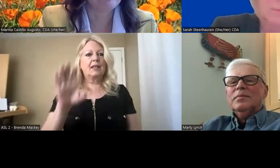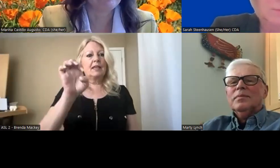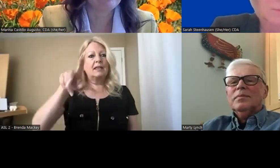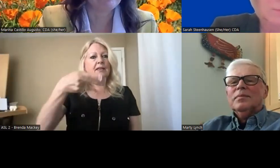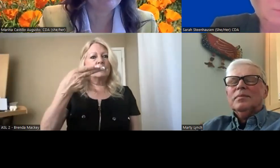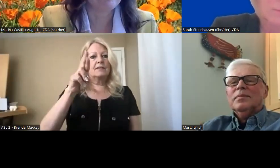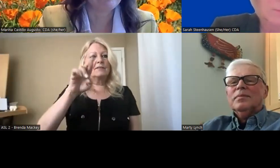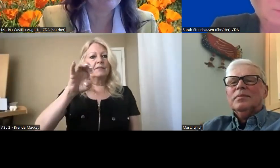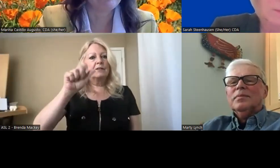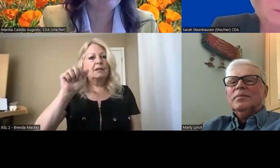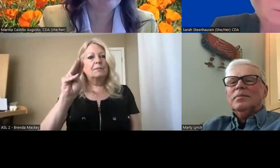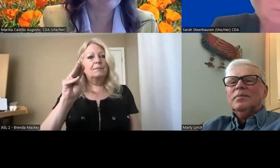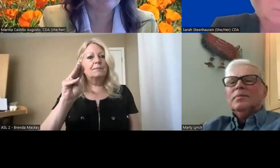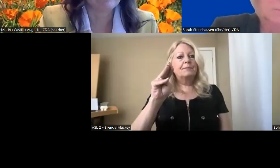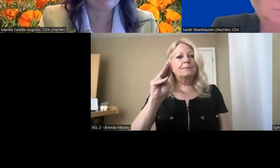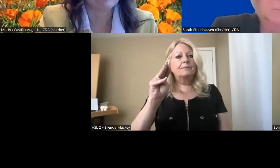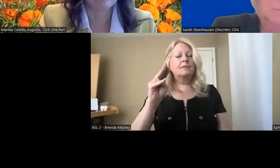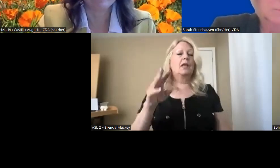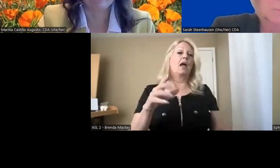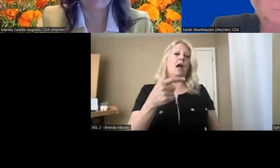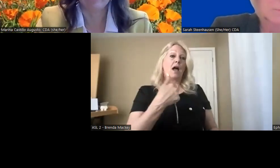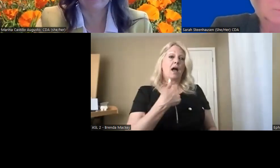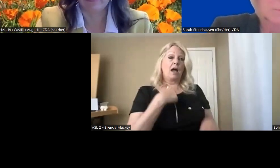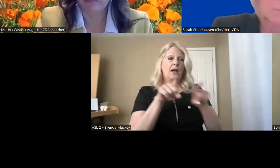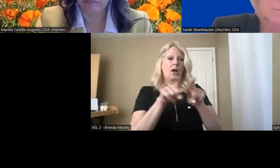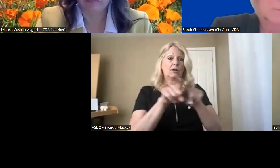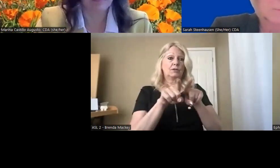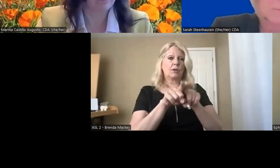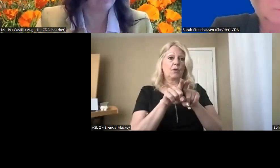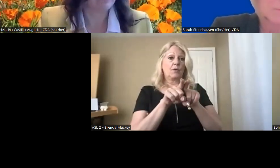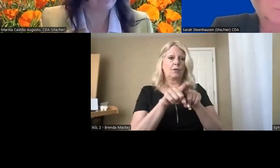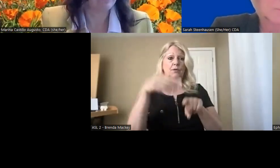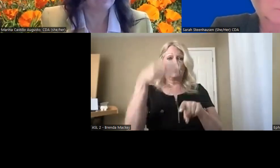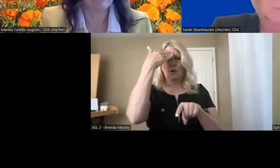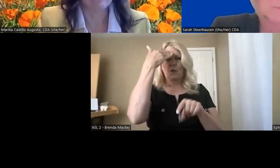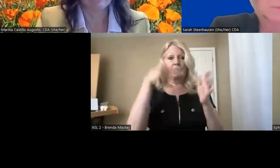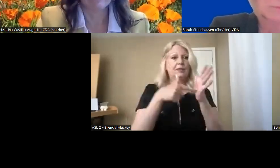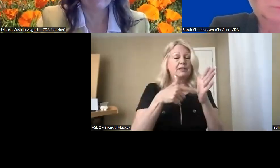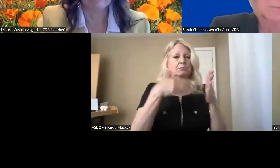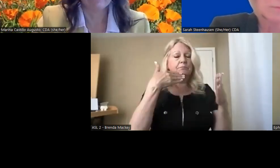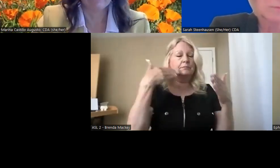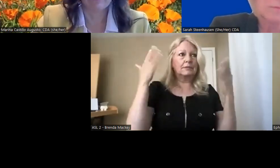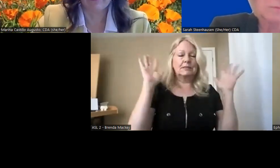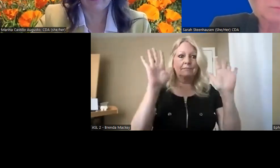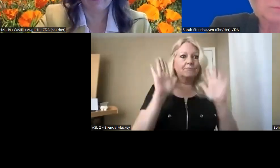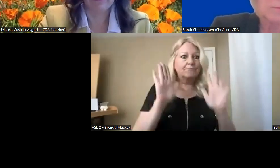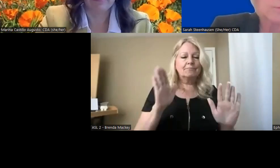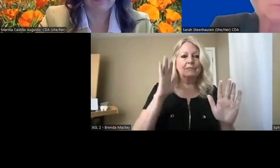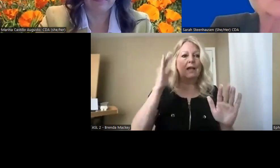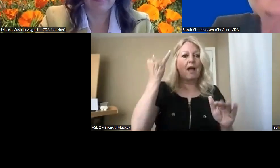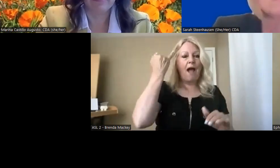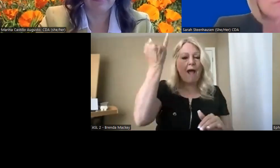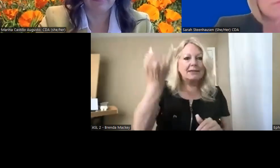Hello, everyone. I also obviously echo that this is an incredible idea. When I'm